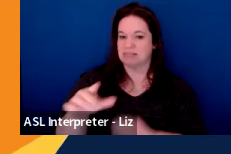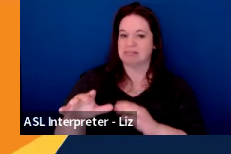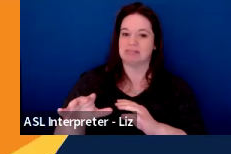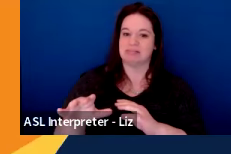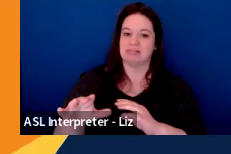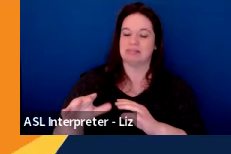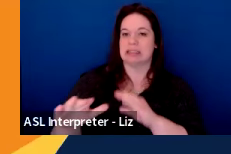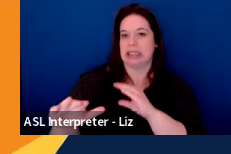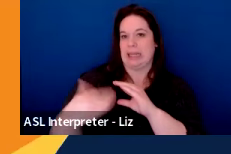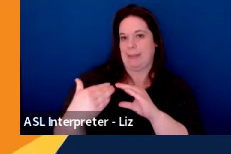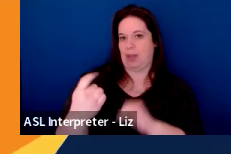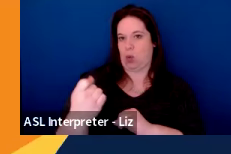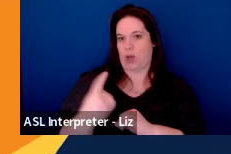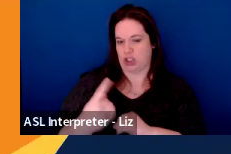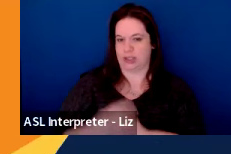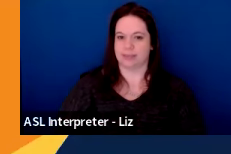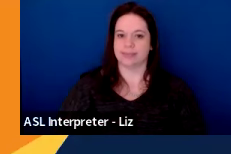your question through that.